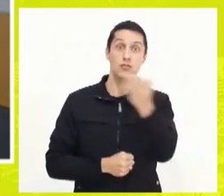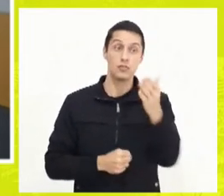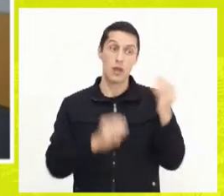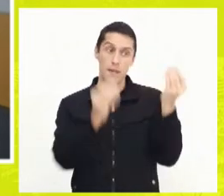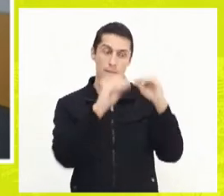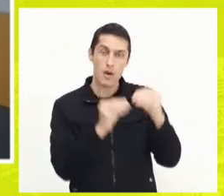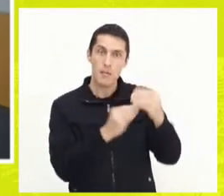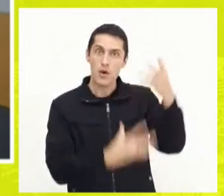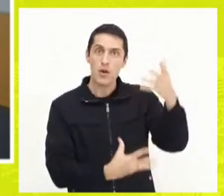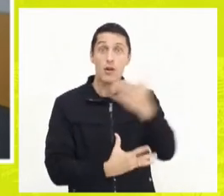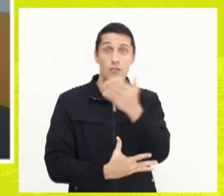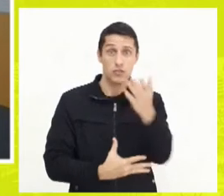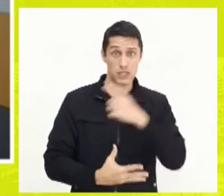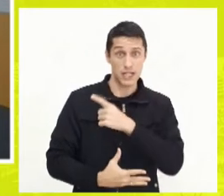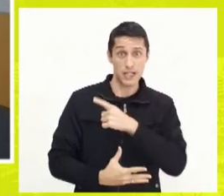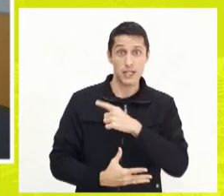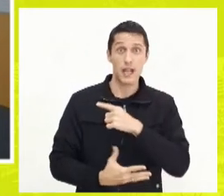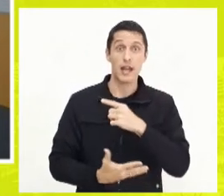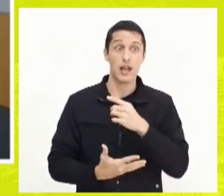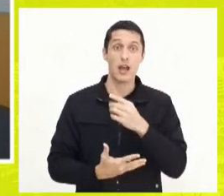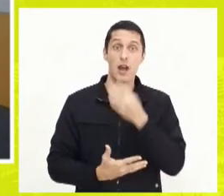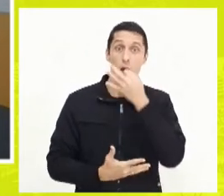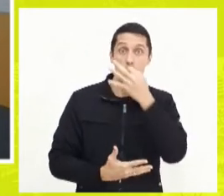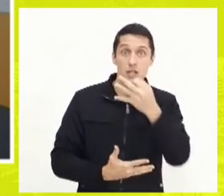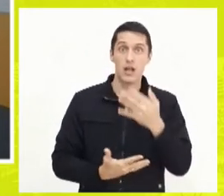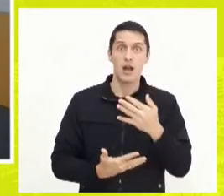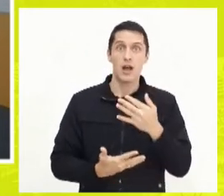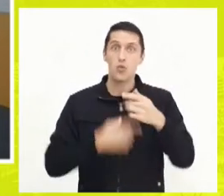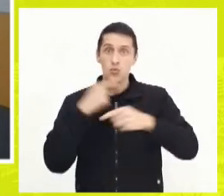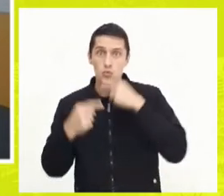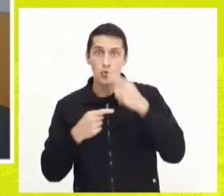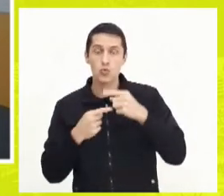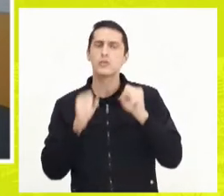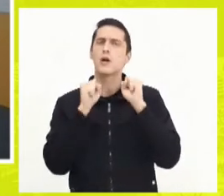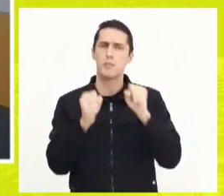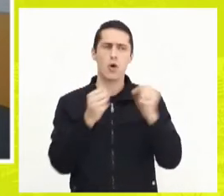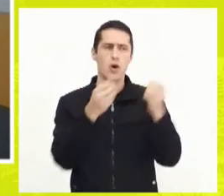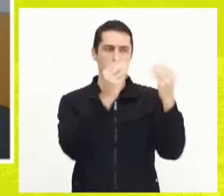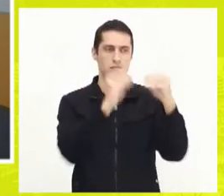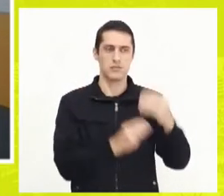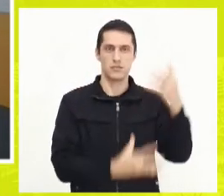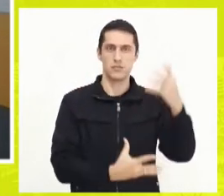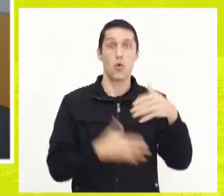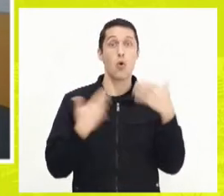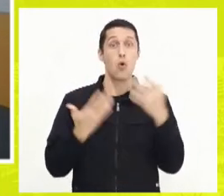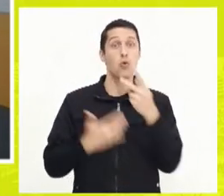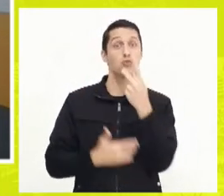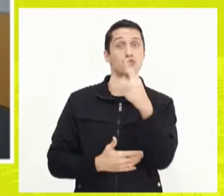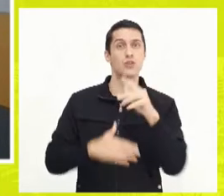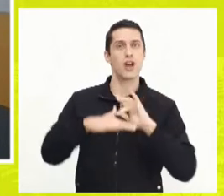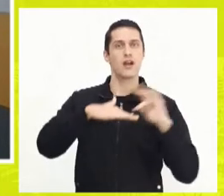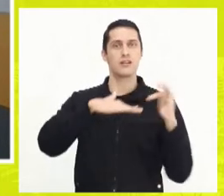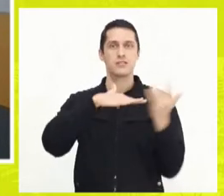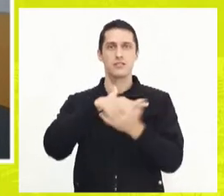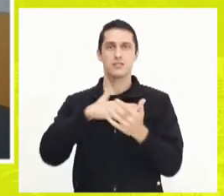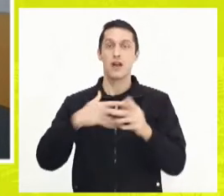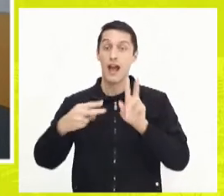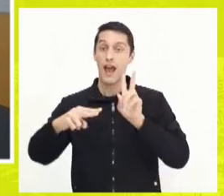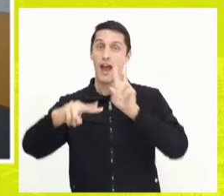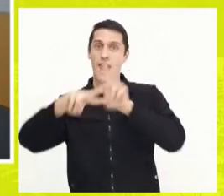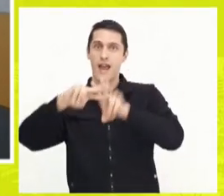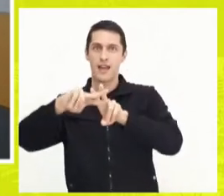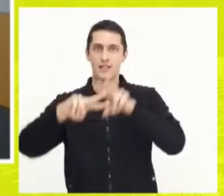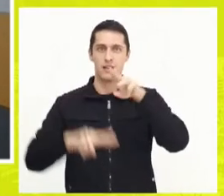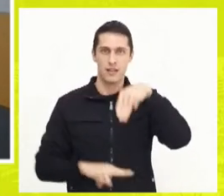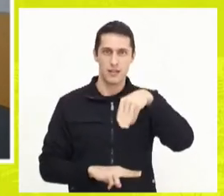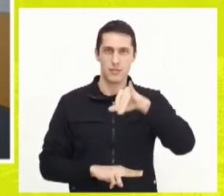if you have any comment any questions send through the broadcast comment area or on your social media using